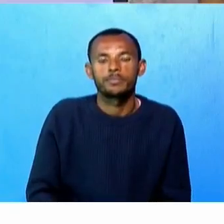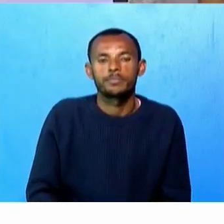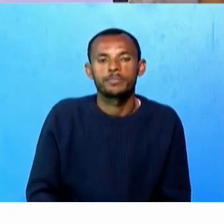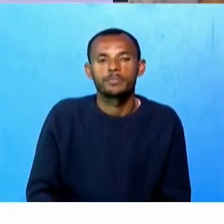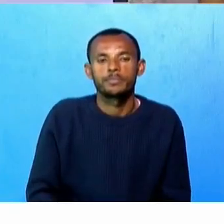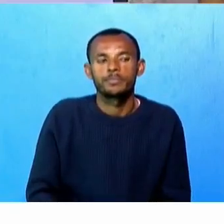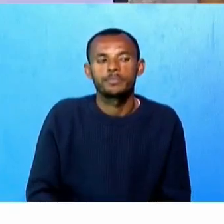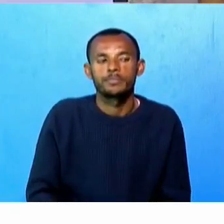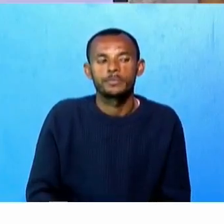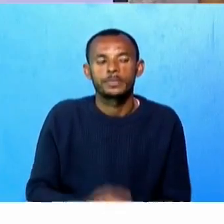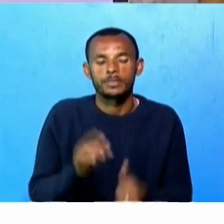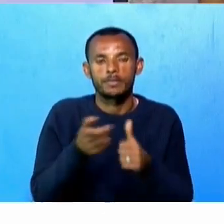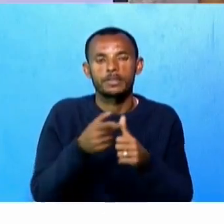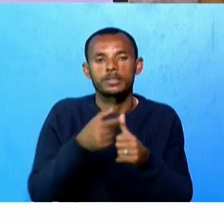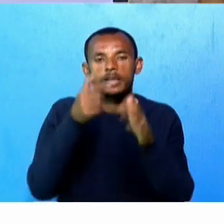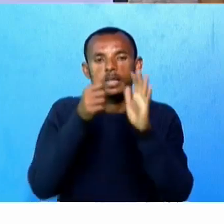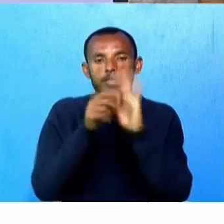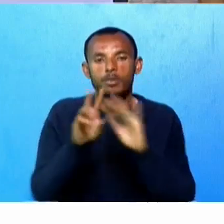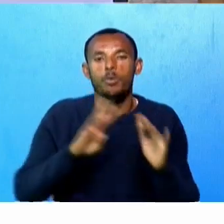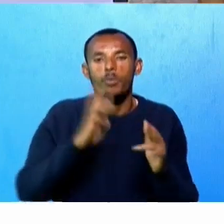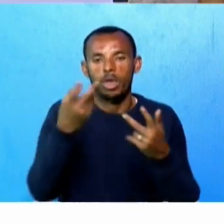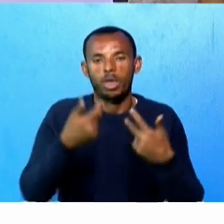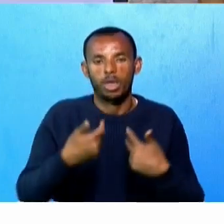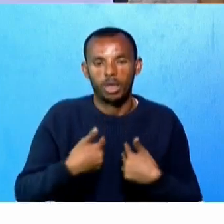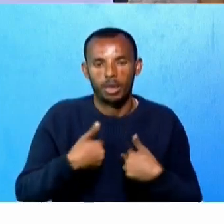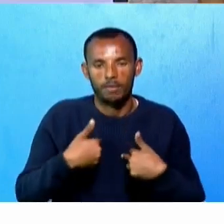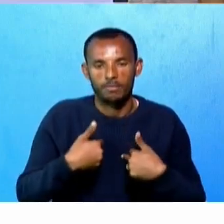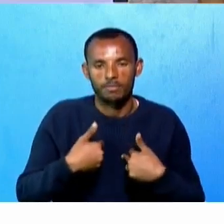in our first example, we have